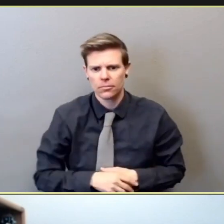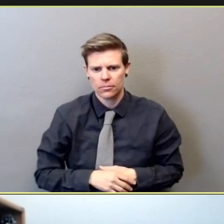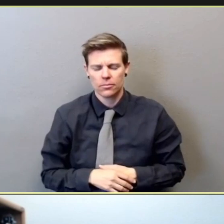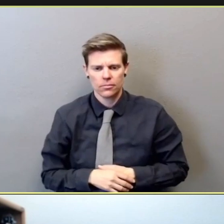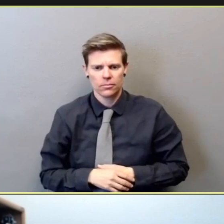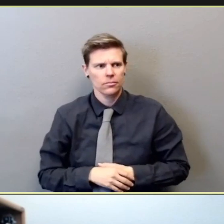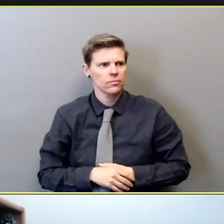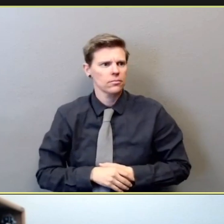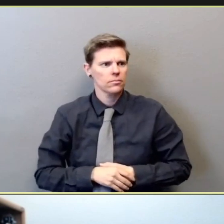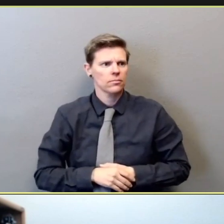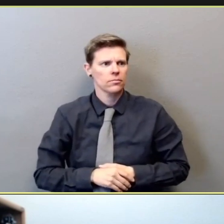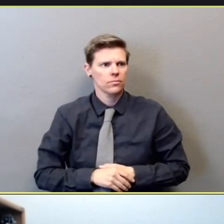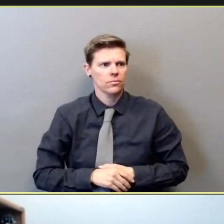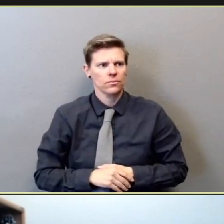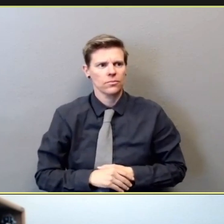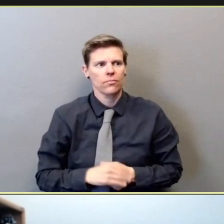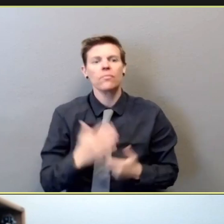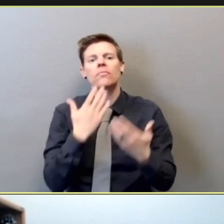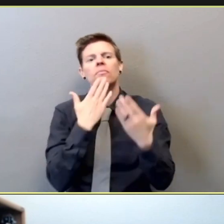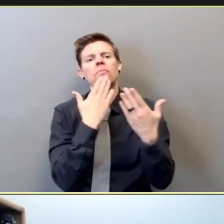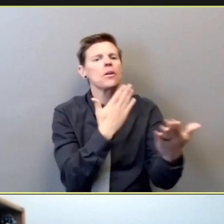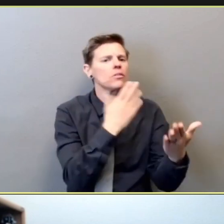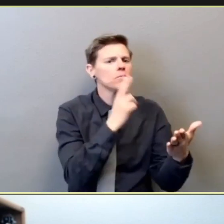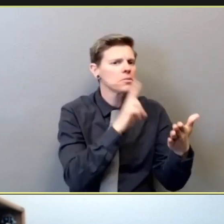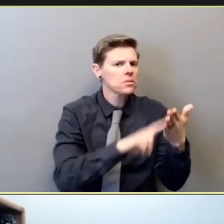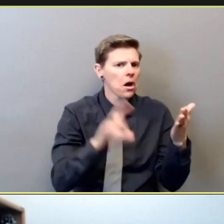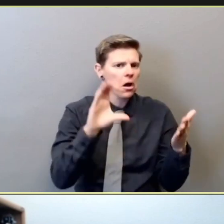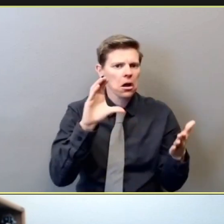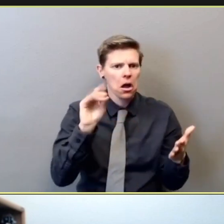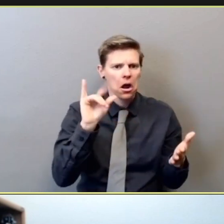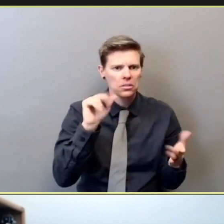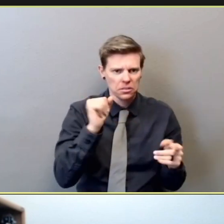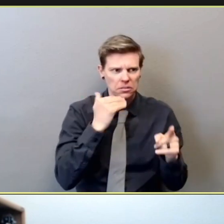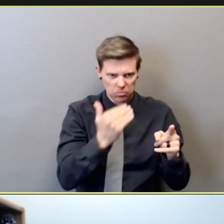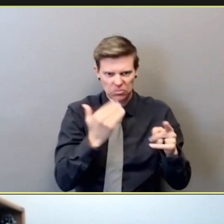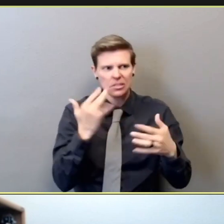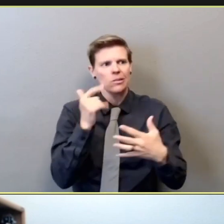Thank you, Secretary Collins. All right, Ryan